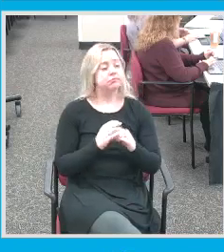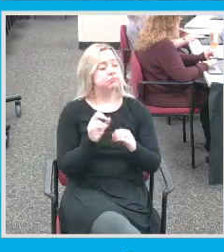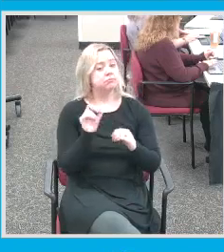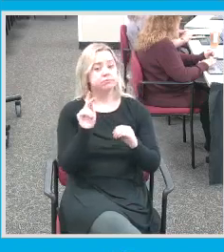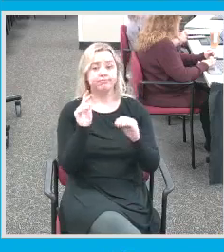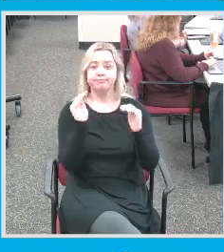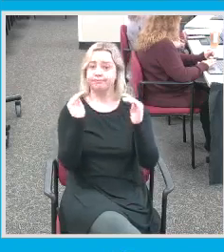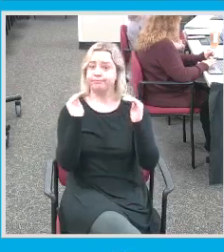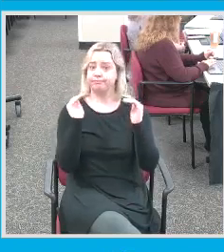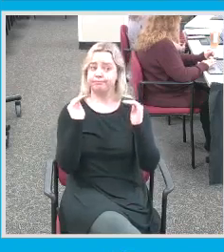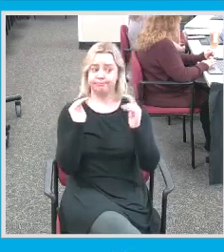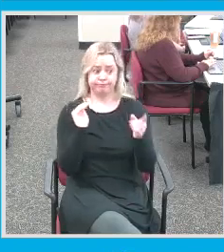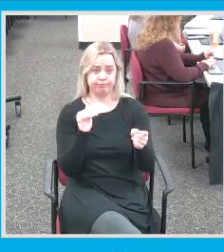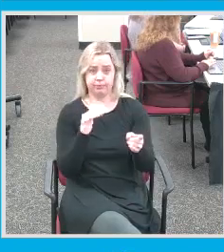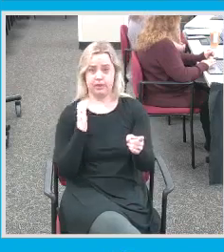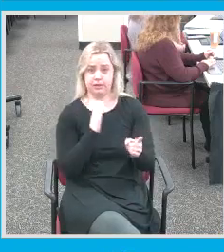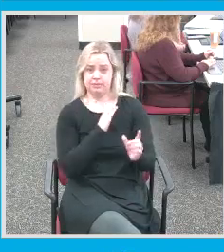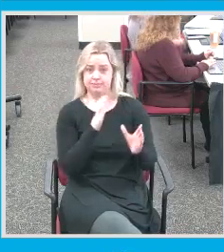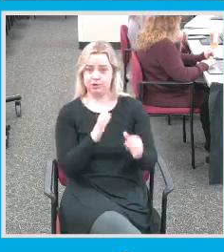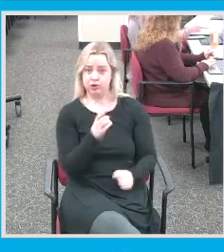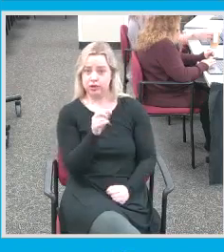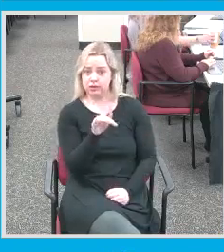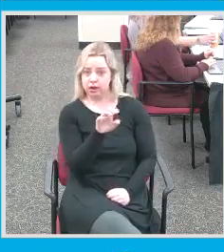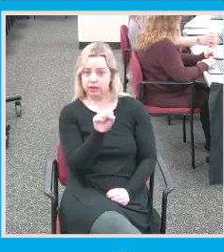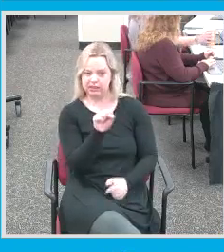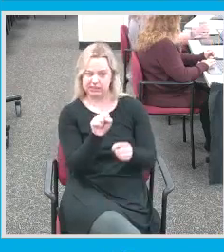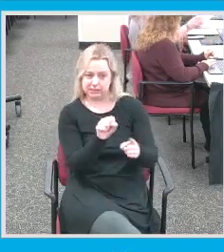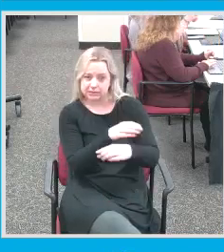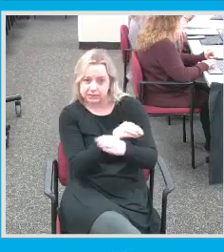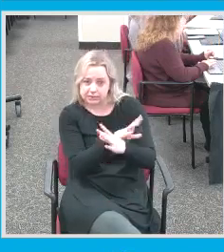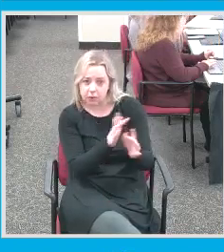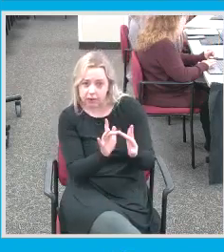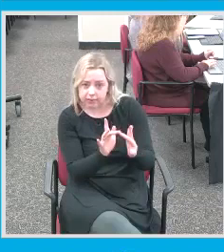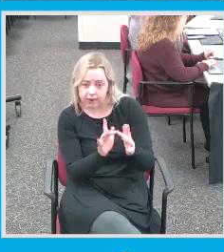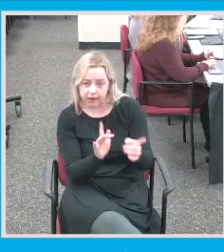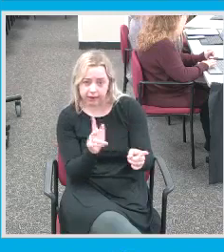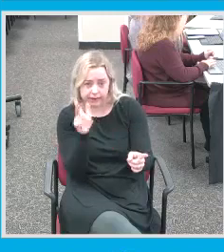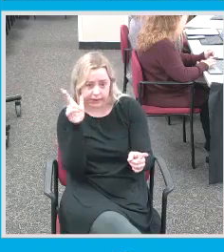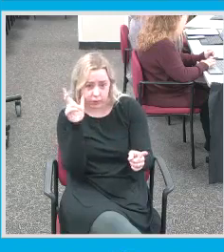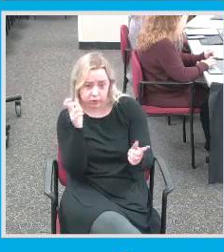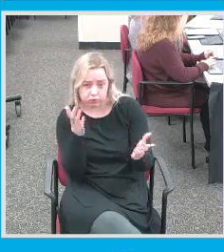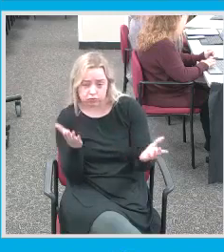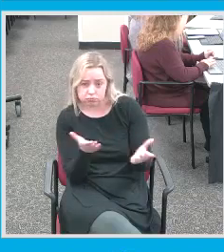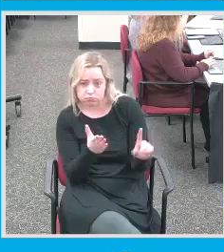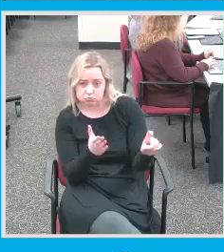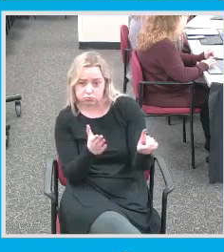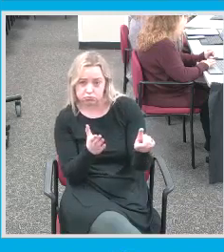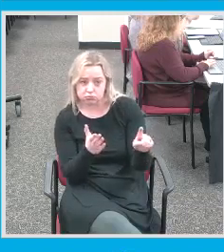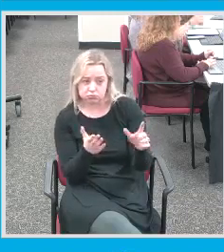to Commissioner Gonzalez online, if he can hear us. Are you with us?